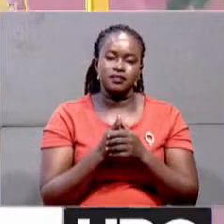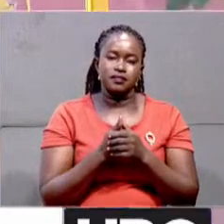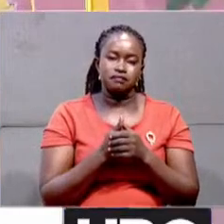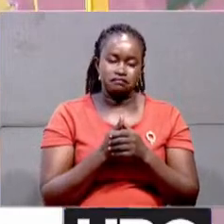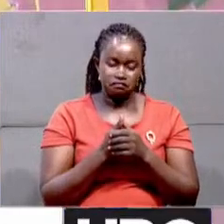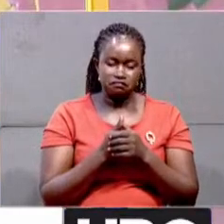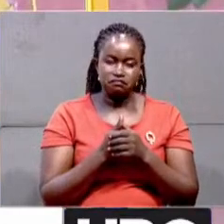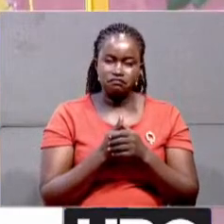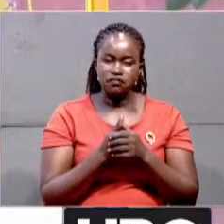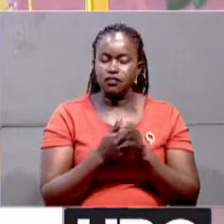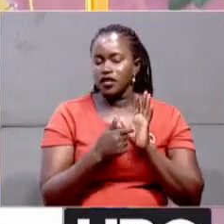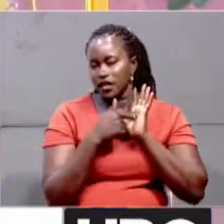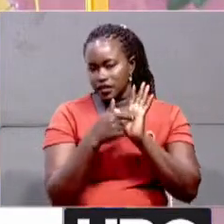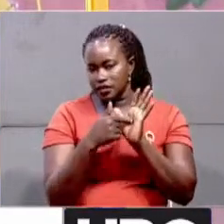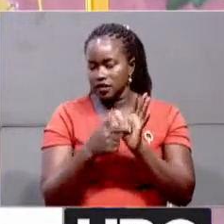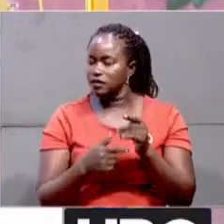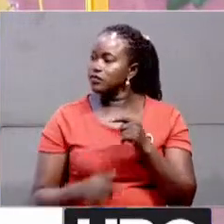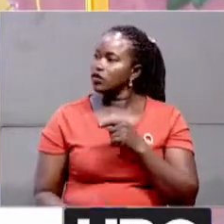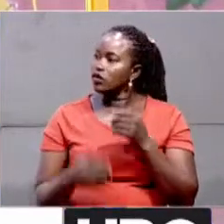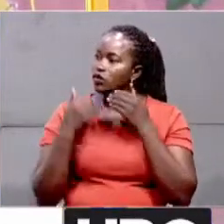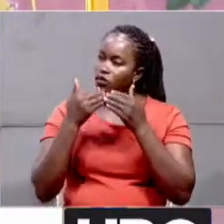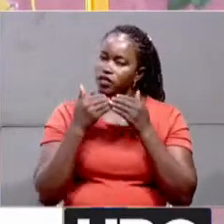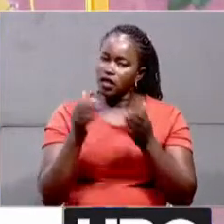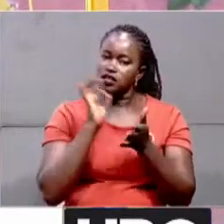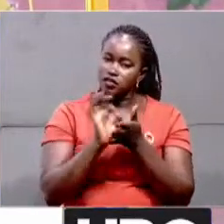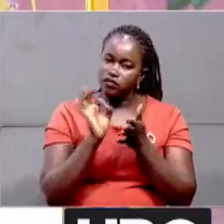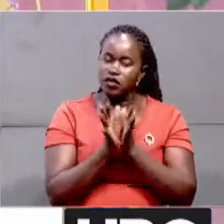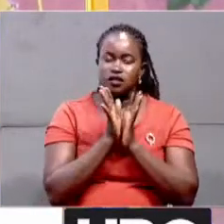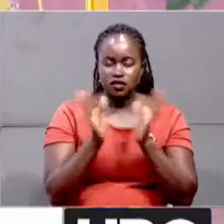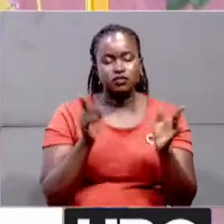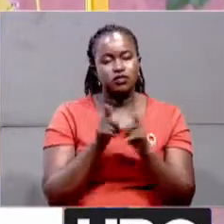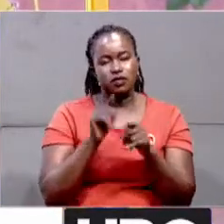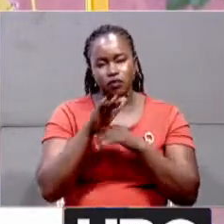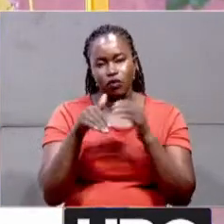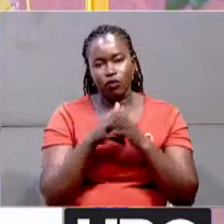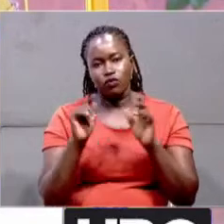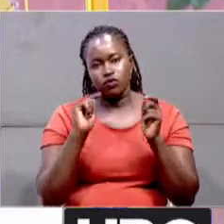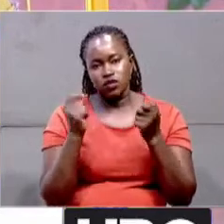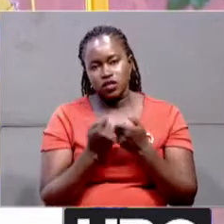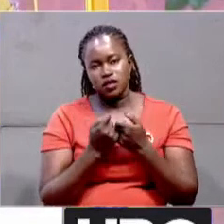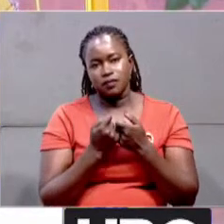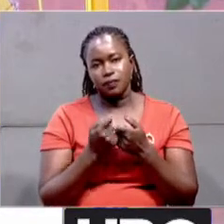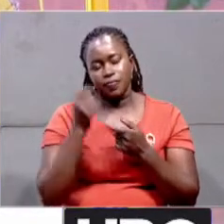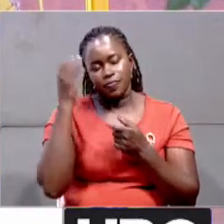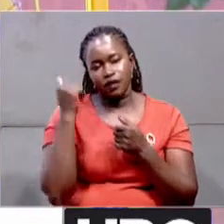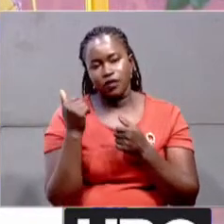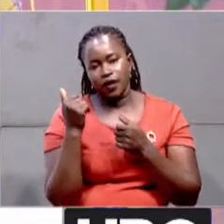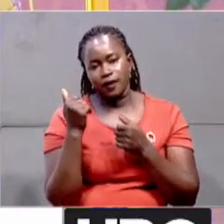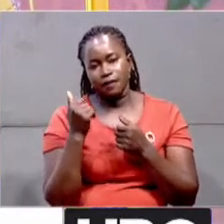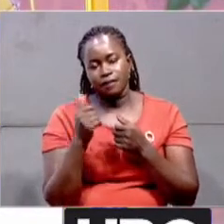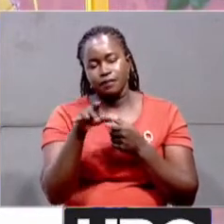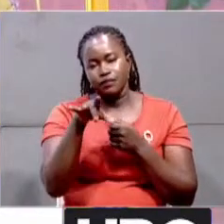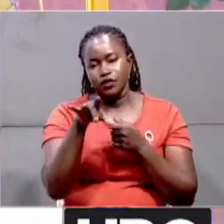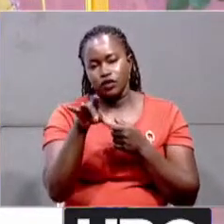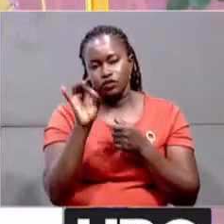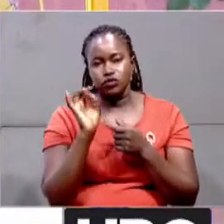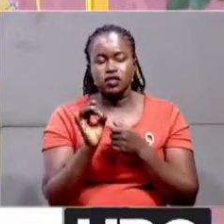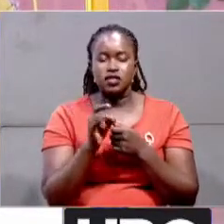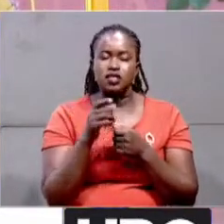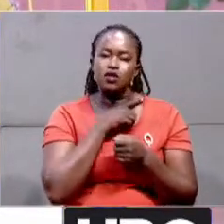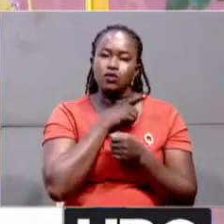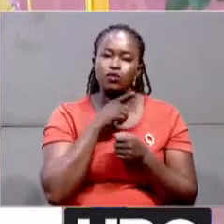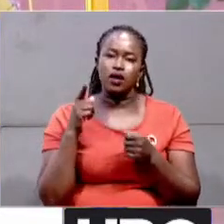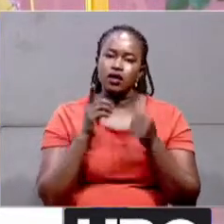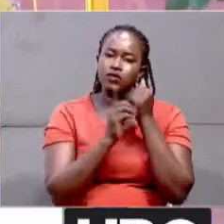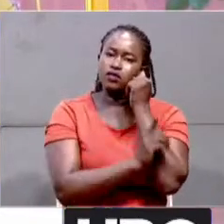party. To also thank the Secretary General and the entire team for choosing Luwero